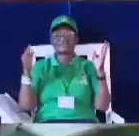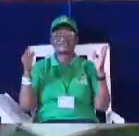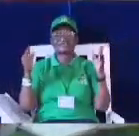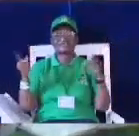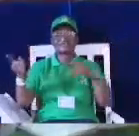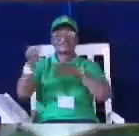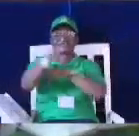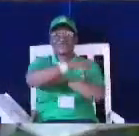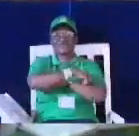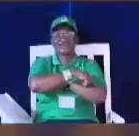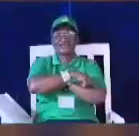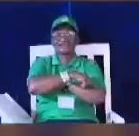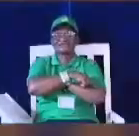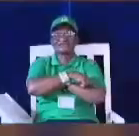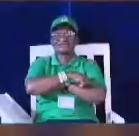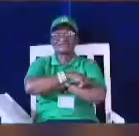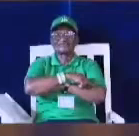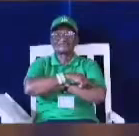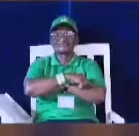Today,